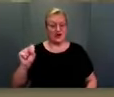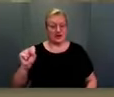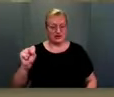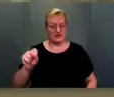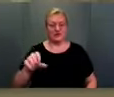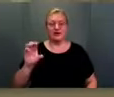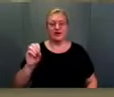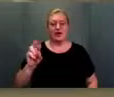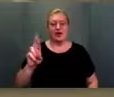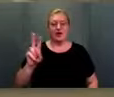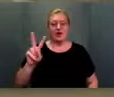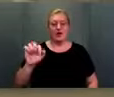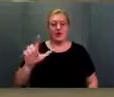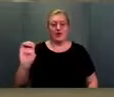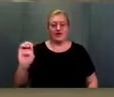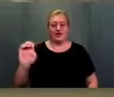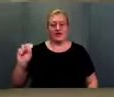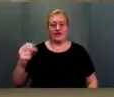Shaggy Burrell.